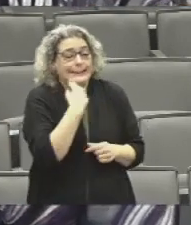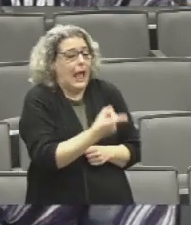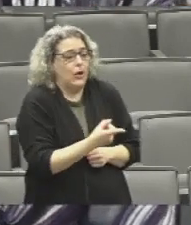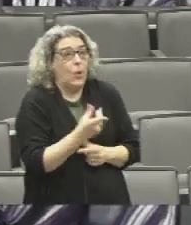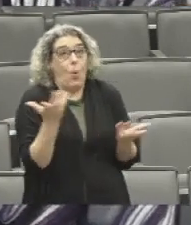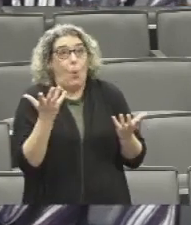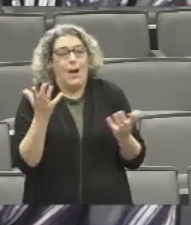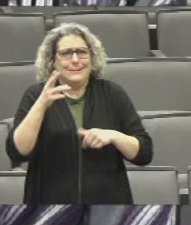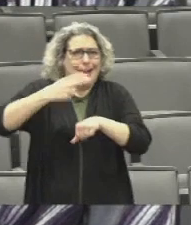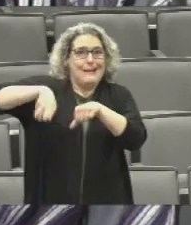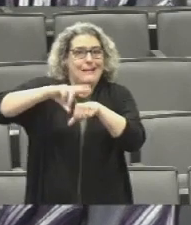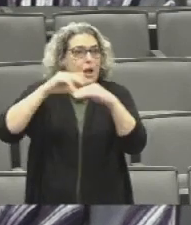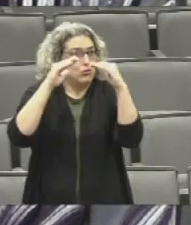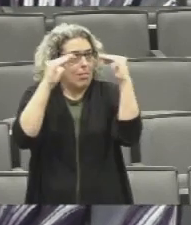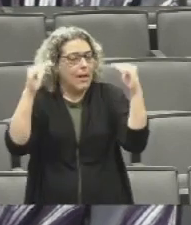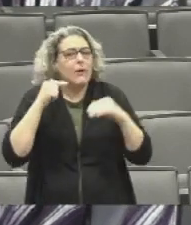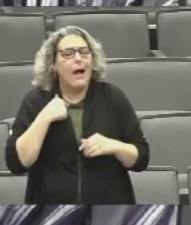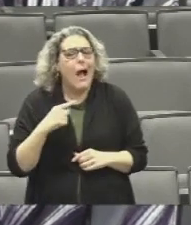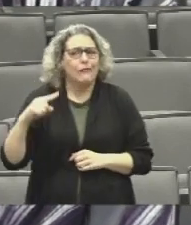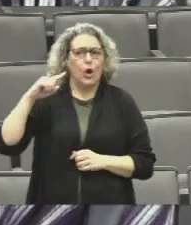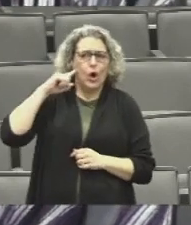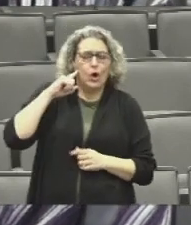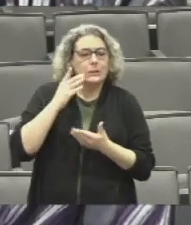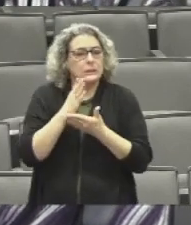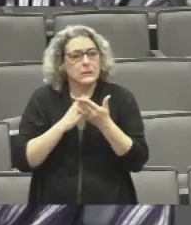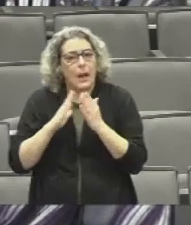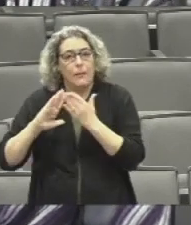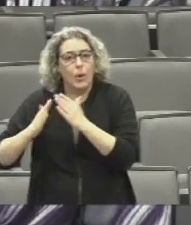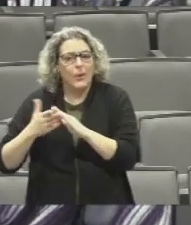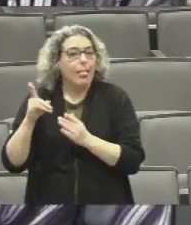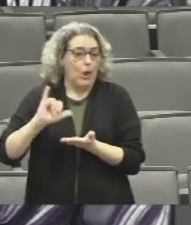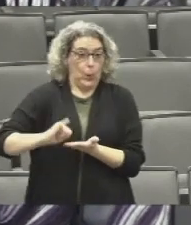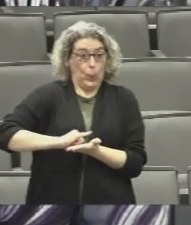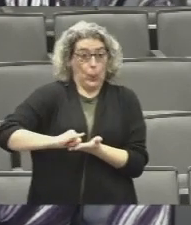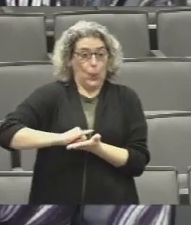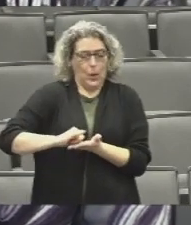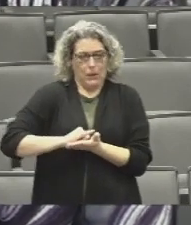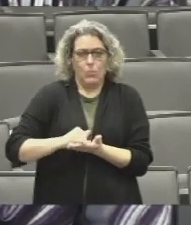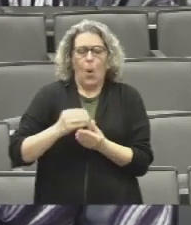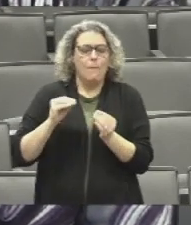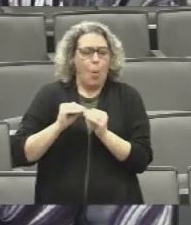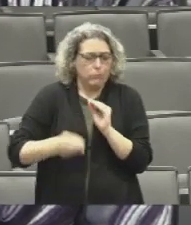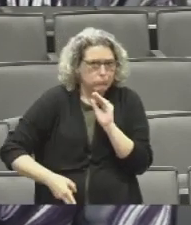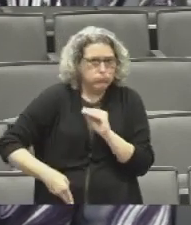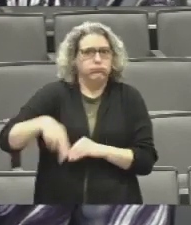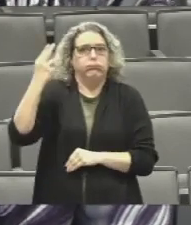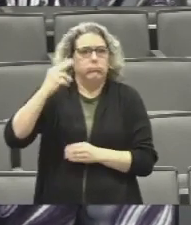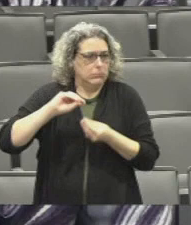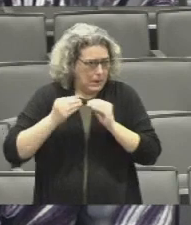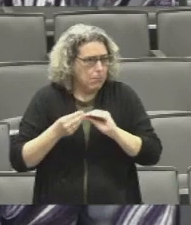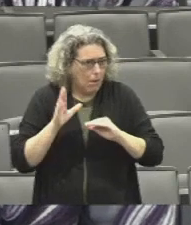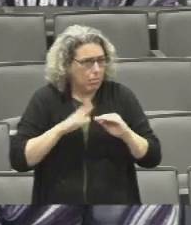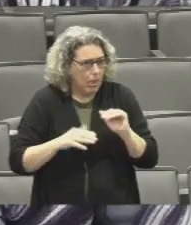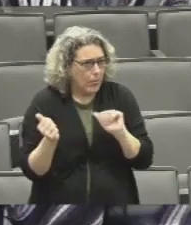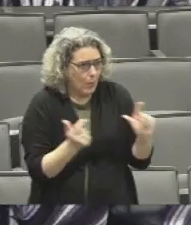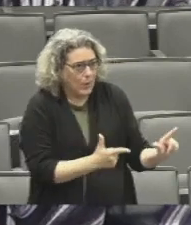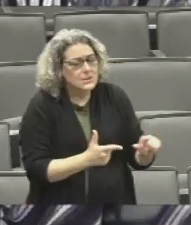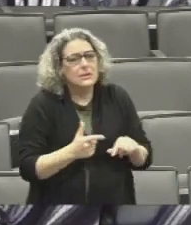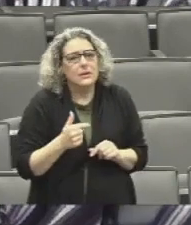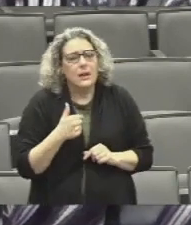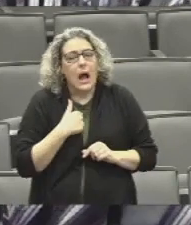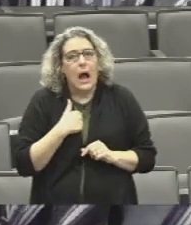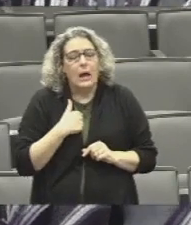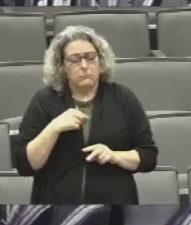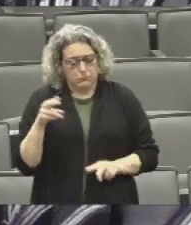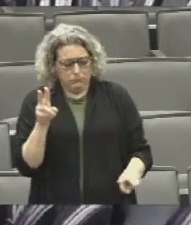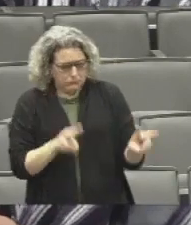average. I've heard, you know, some communities as New York has a much higher rate. So I think we are, when you